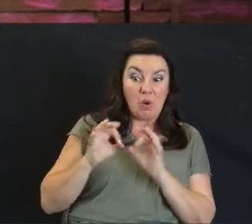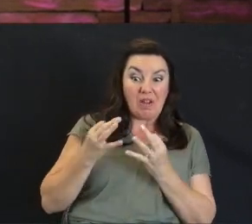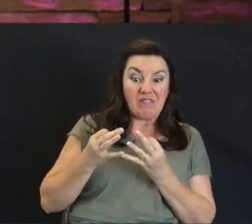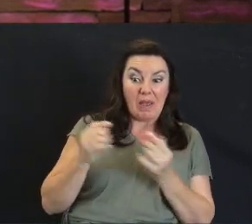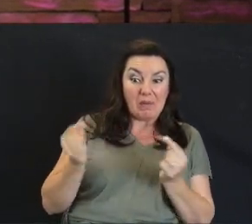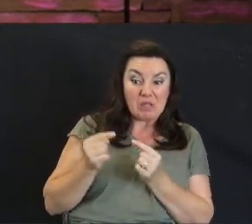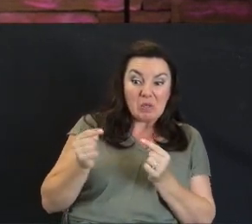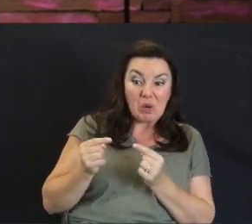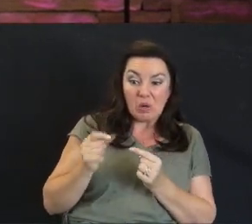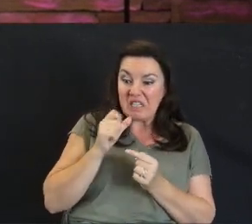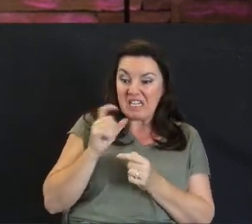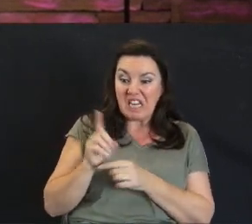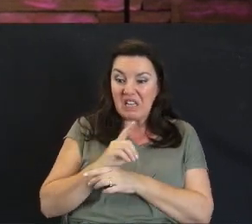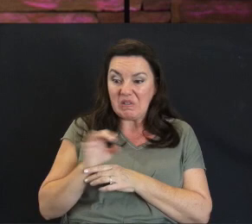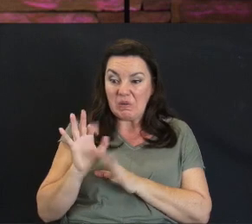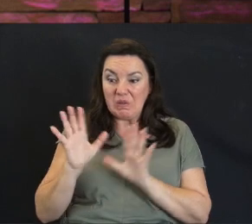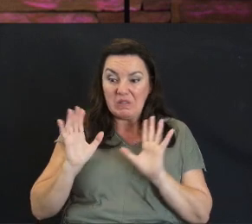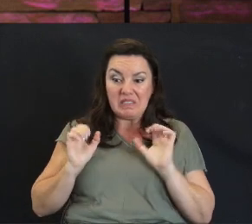lot of hurt